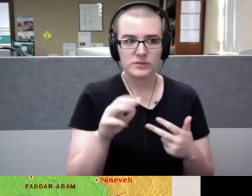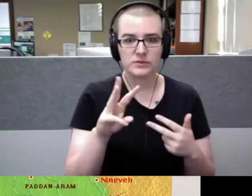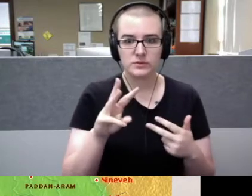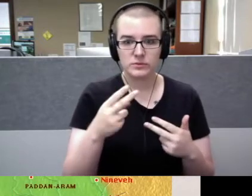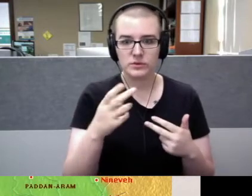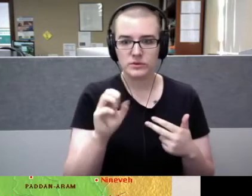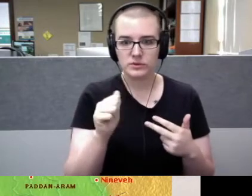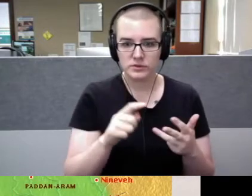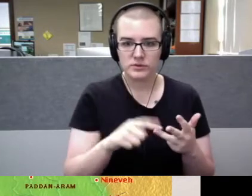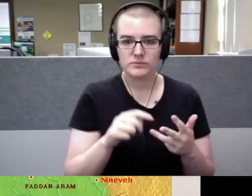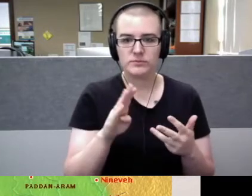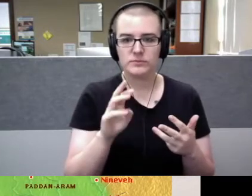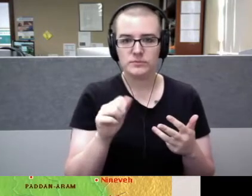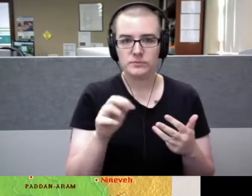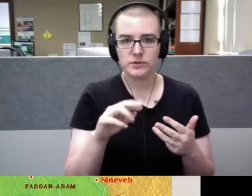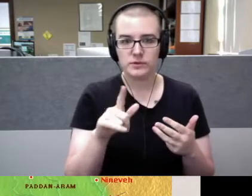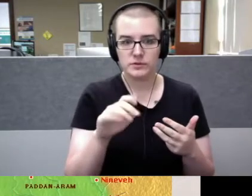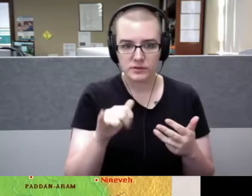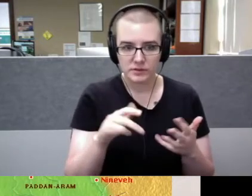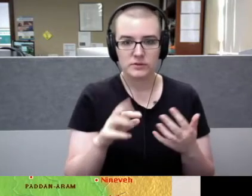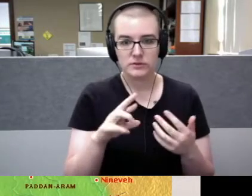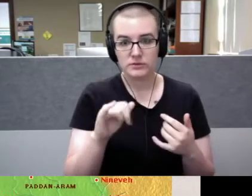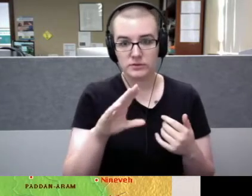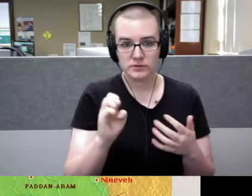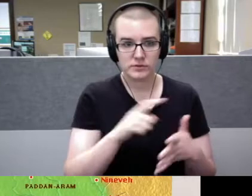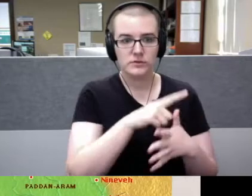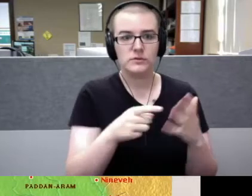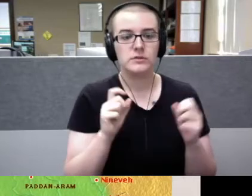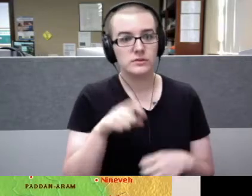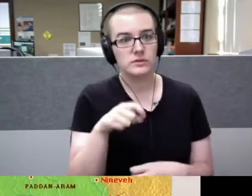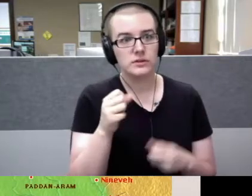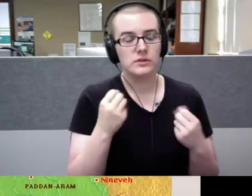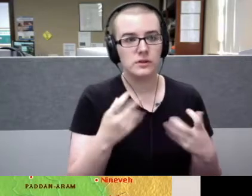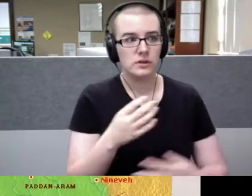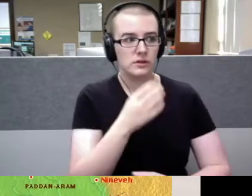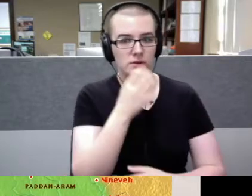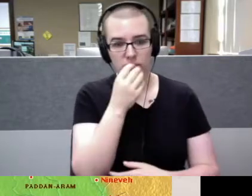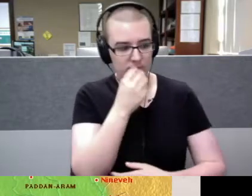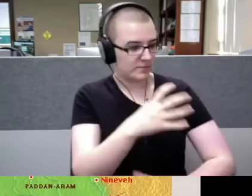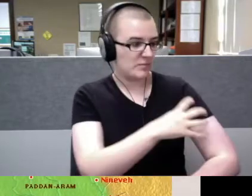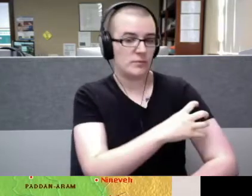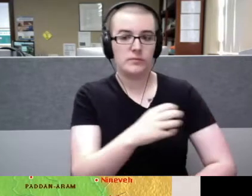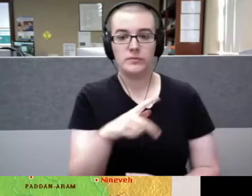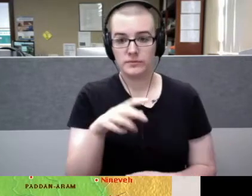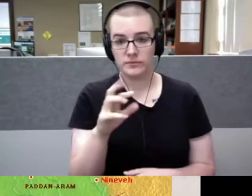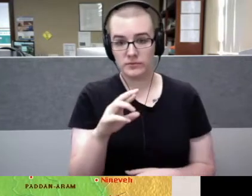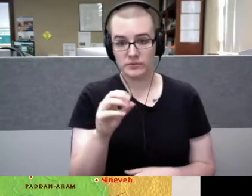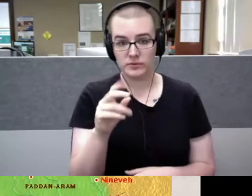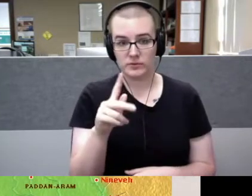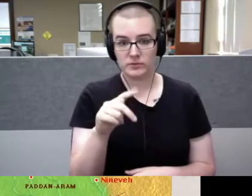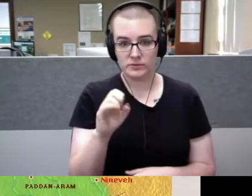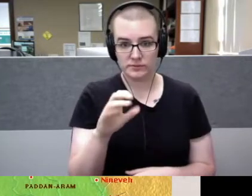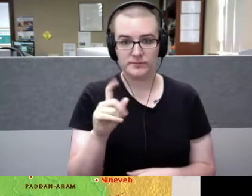if you don't have a very strong food source that can give you a lot of energy and protein, civilizations won't endure because they don't have the